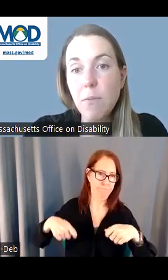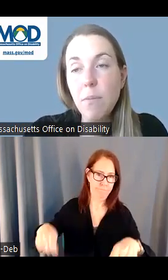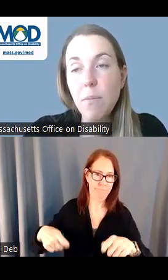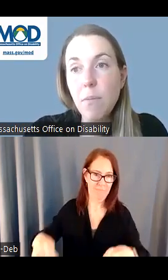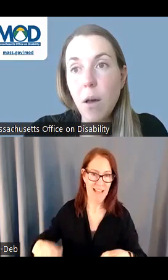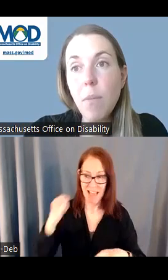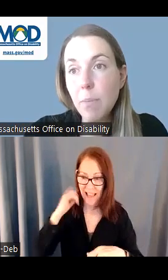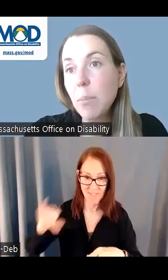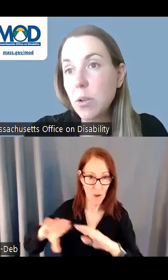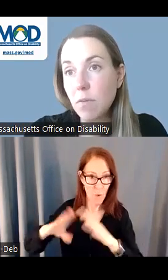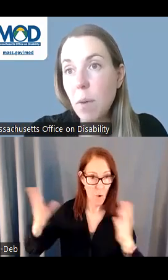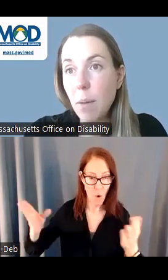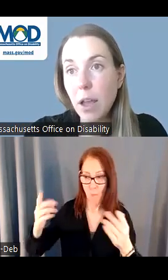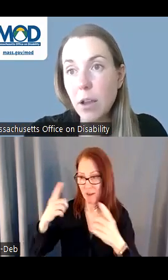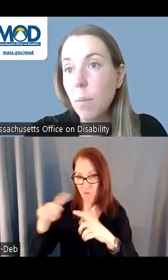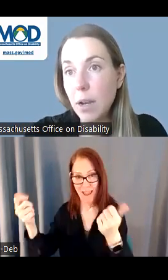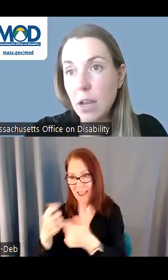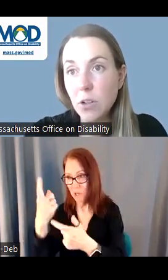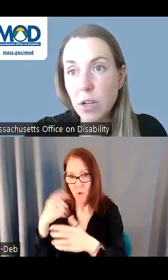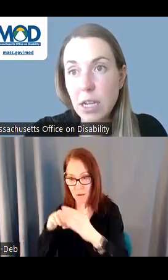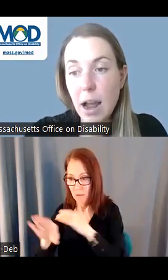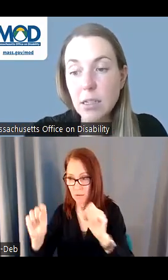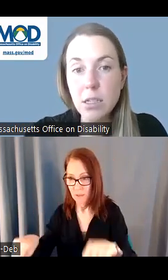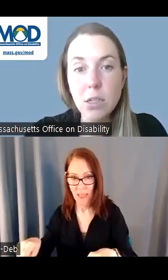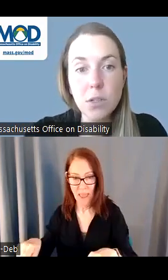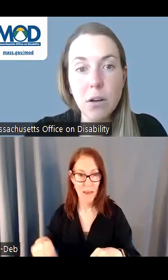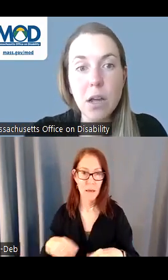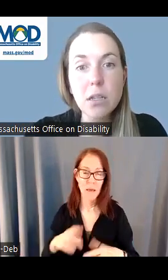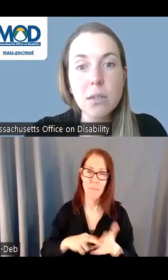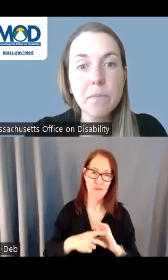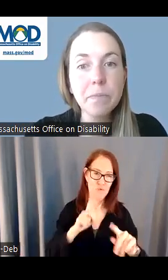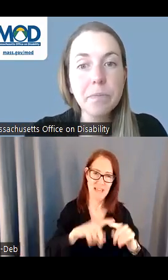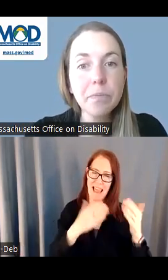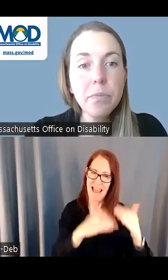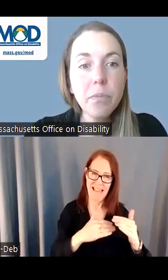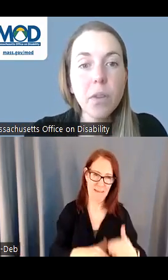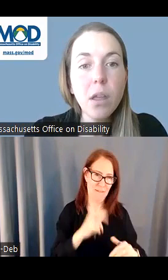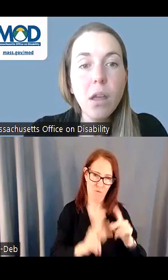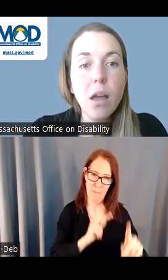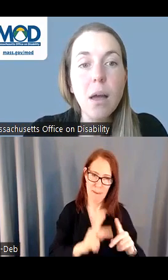if members of the public who are pedestrians can access those areas.